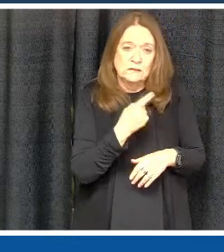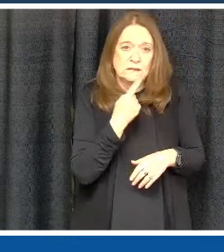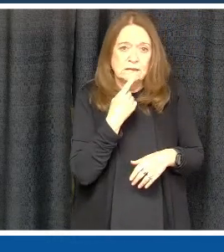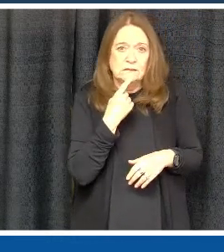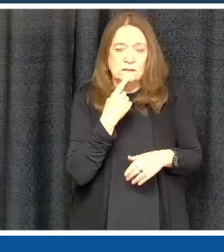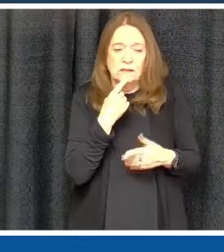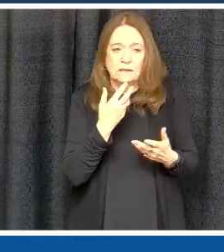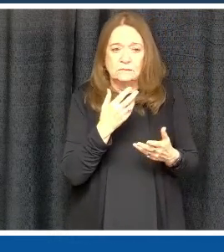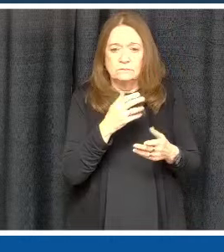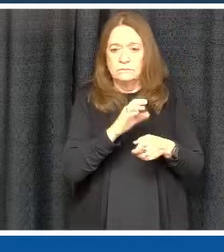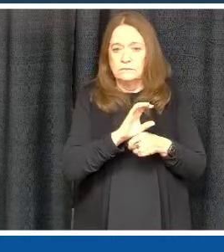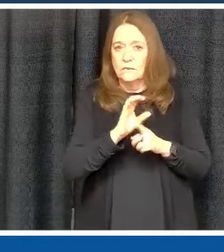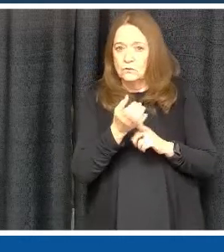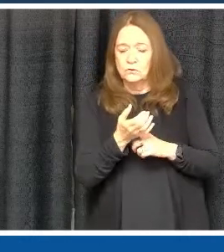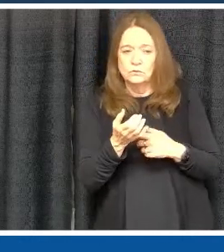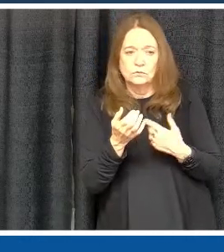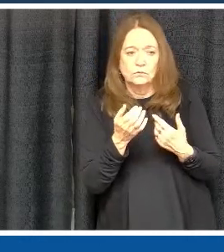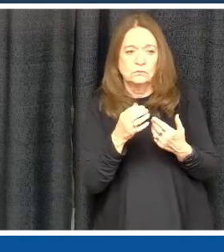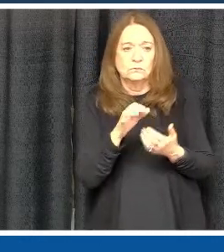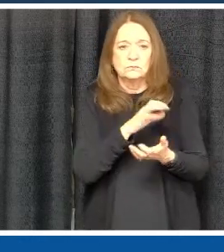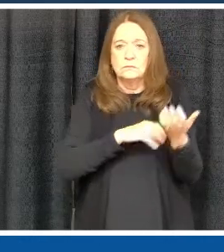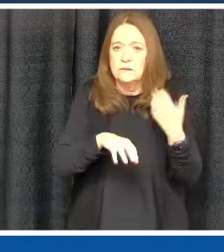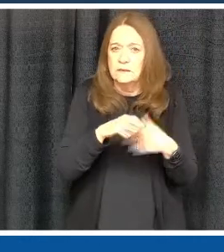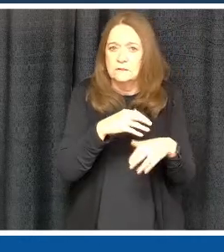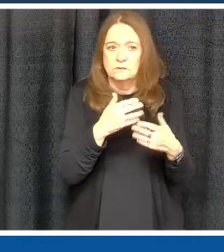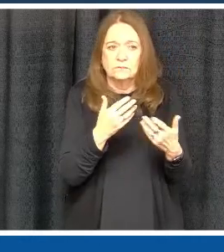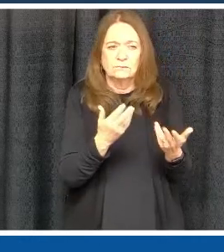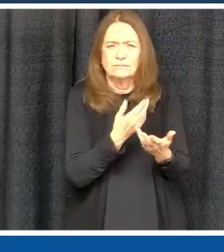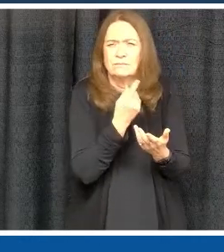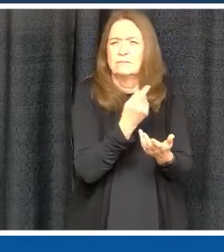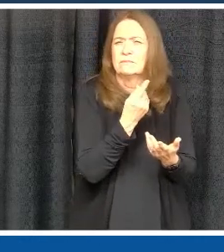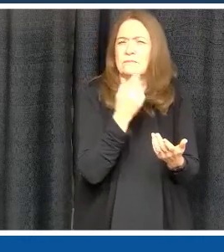diverse cultures, mixed,